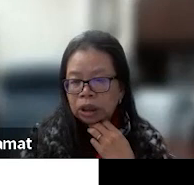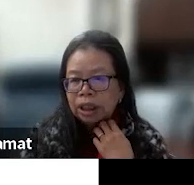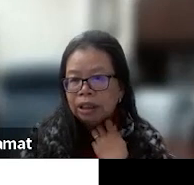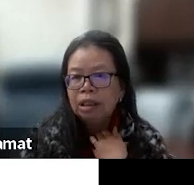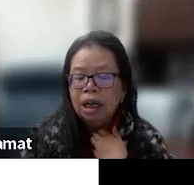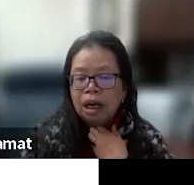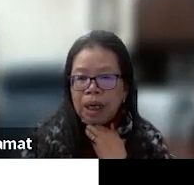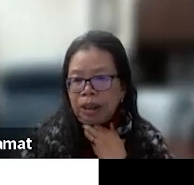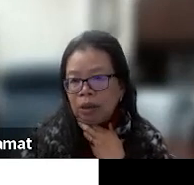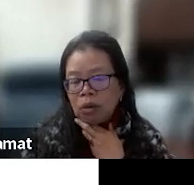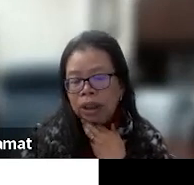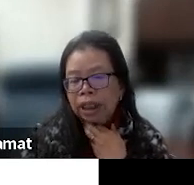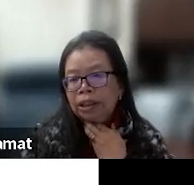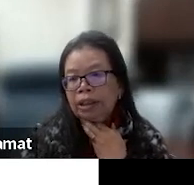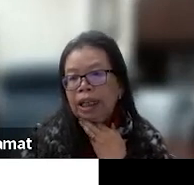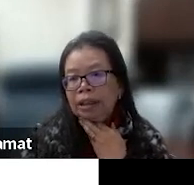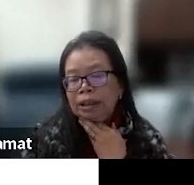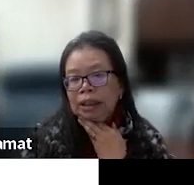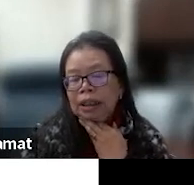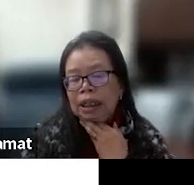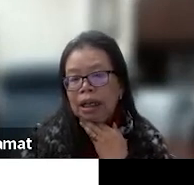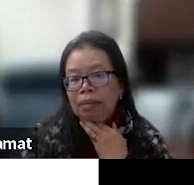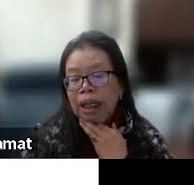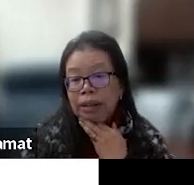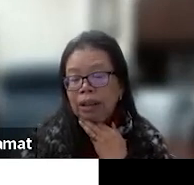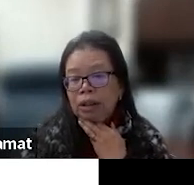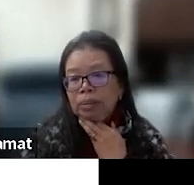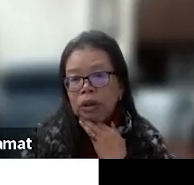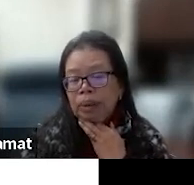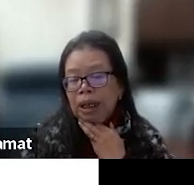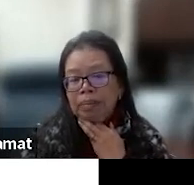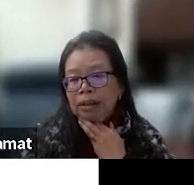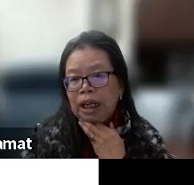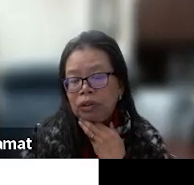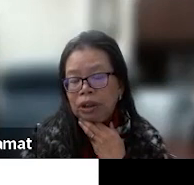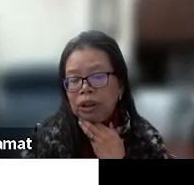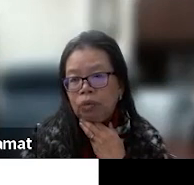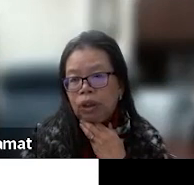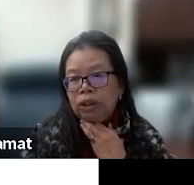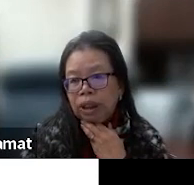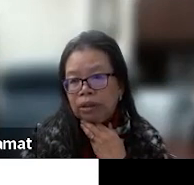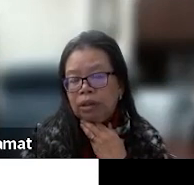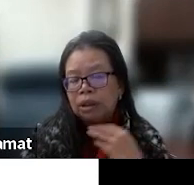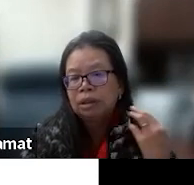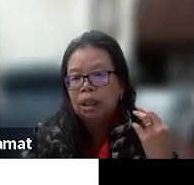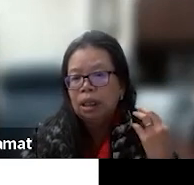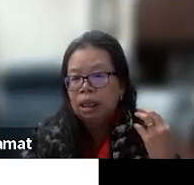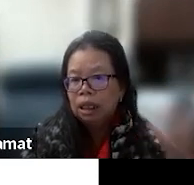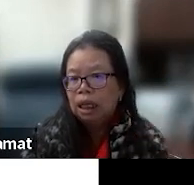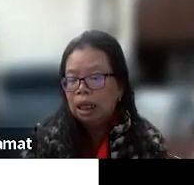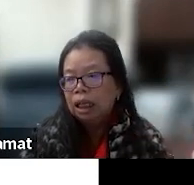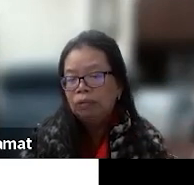program coordinator, a project coordinator, that's eligible to apply, but not just for general